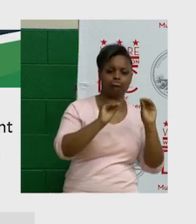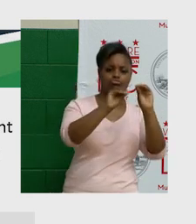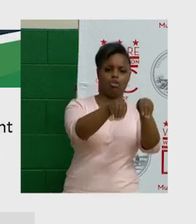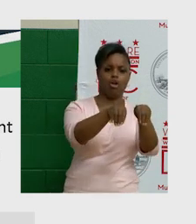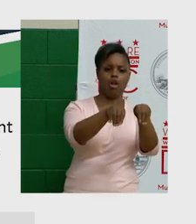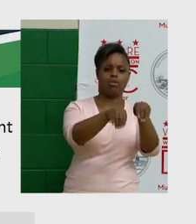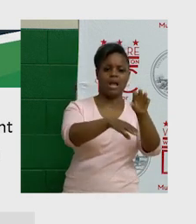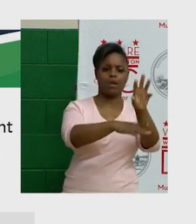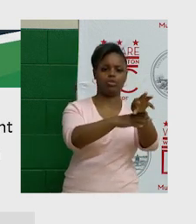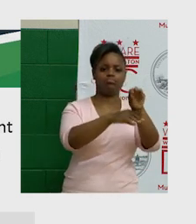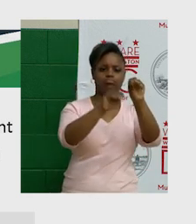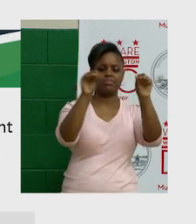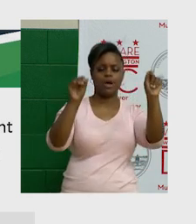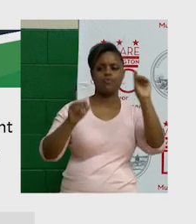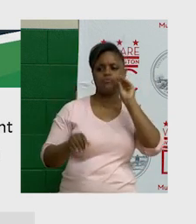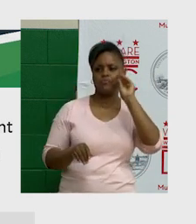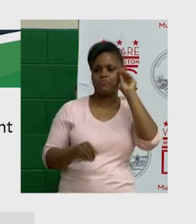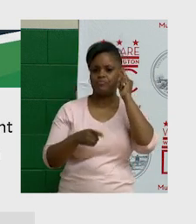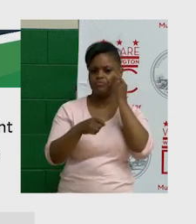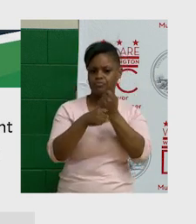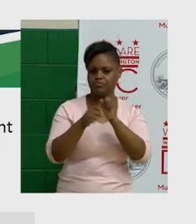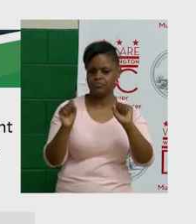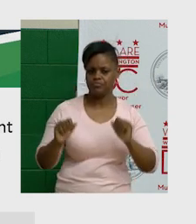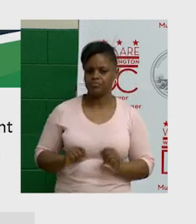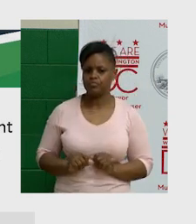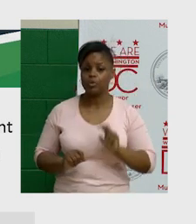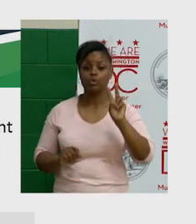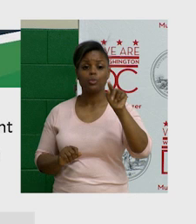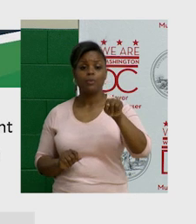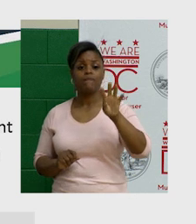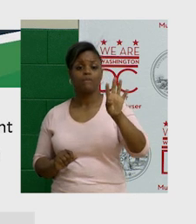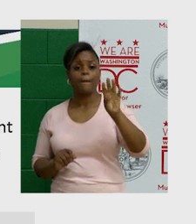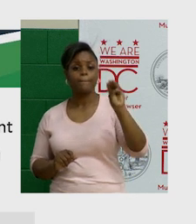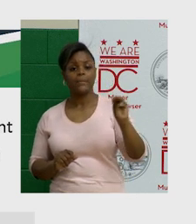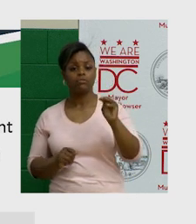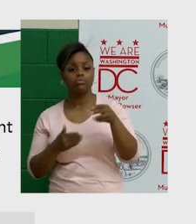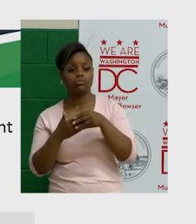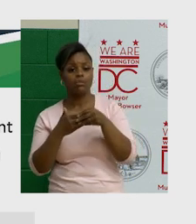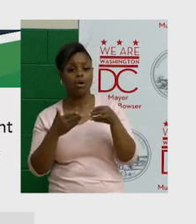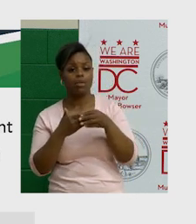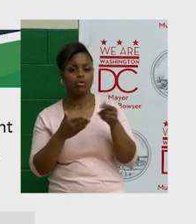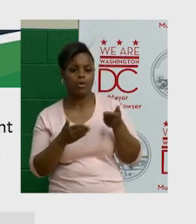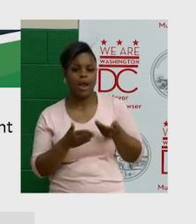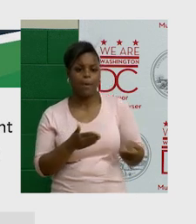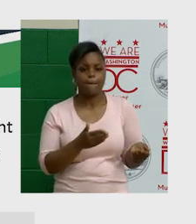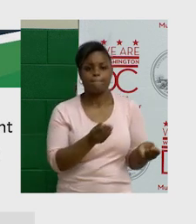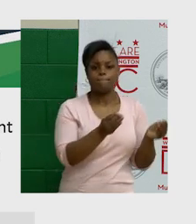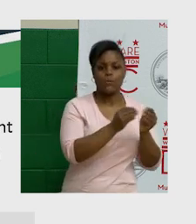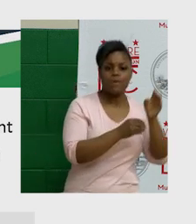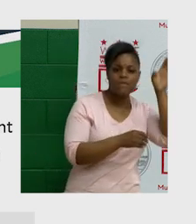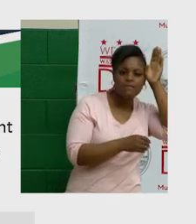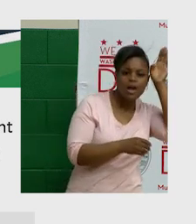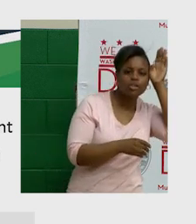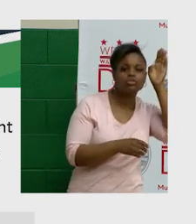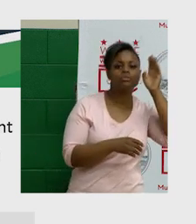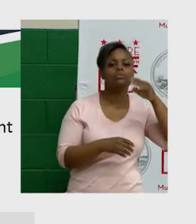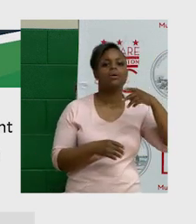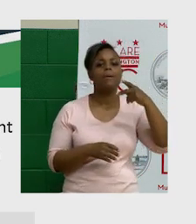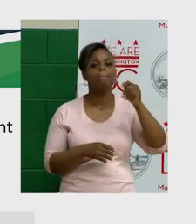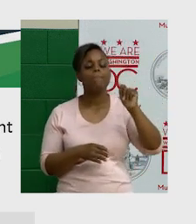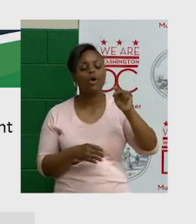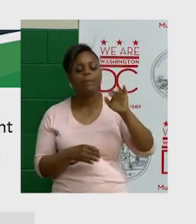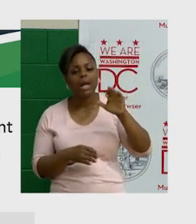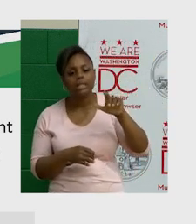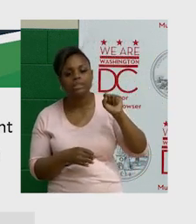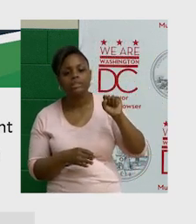communities. $2.4 million to support the hiring of 42 additional firefighter paramedics and $1.7 million to expand